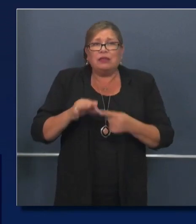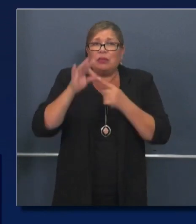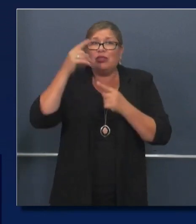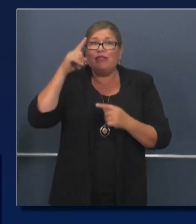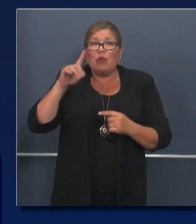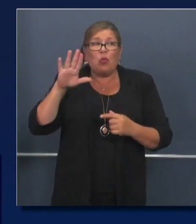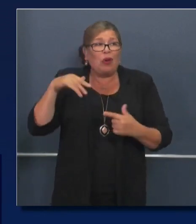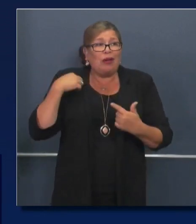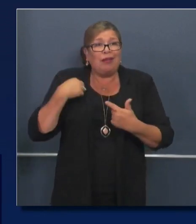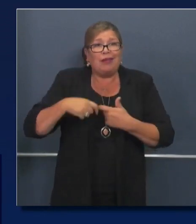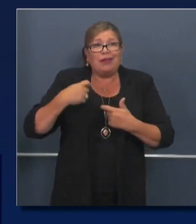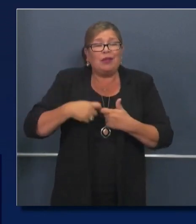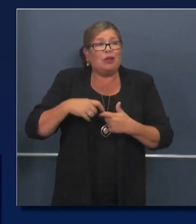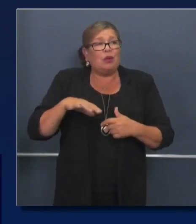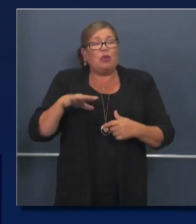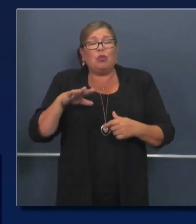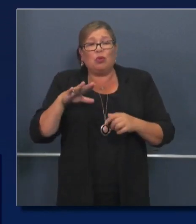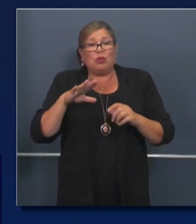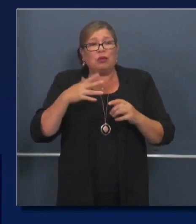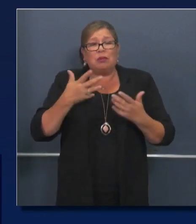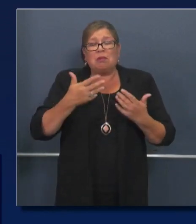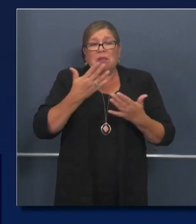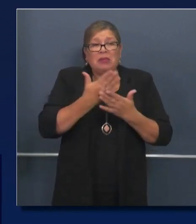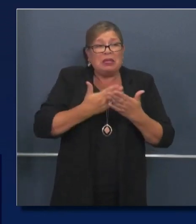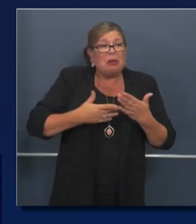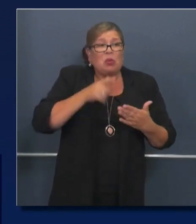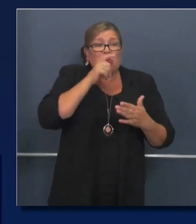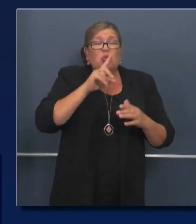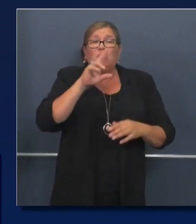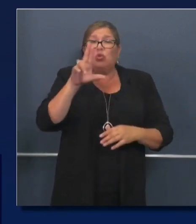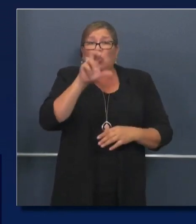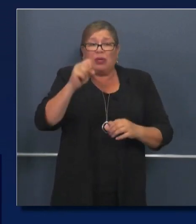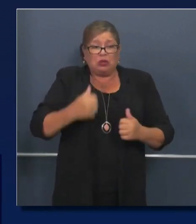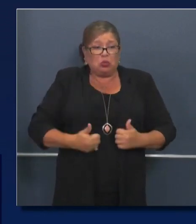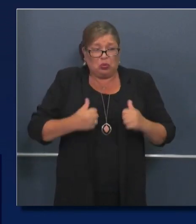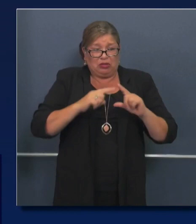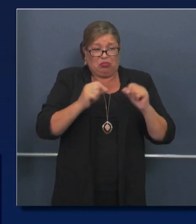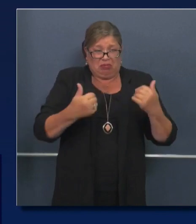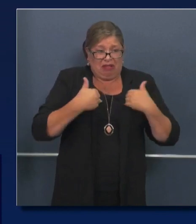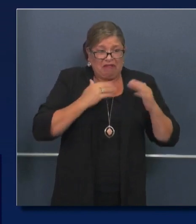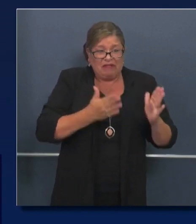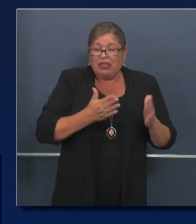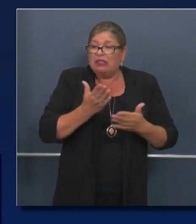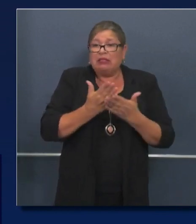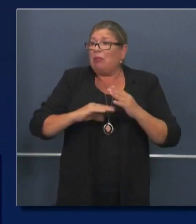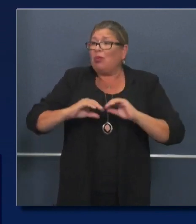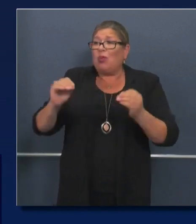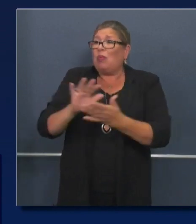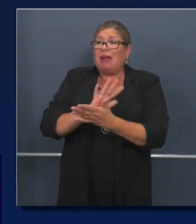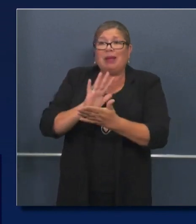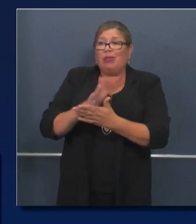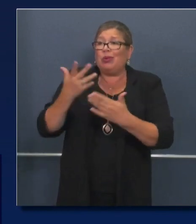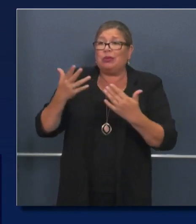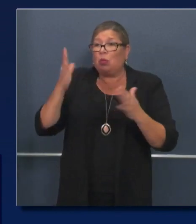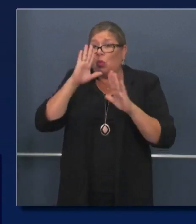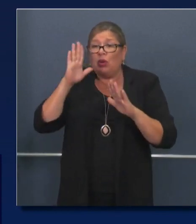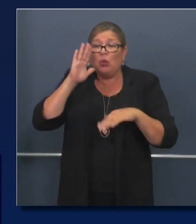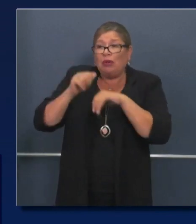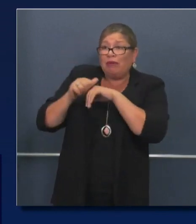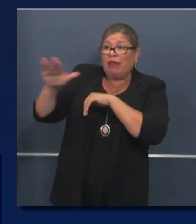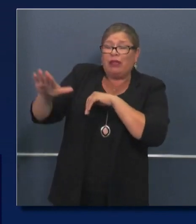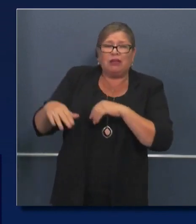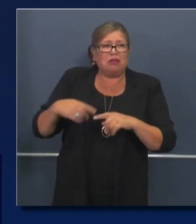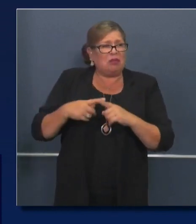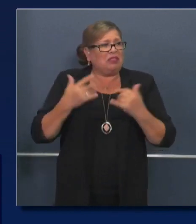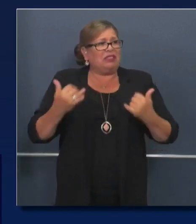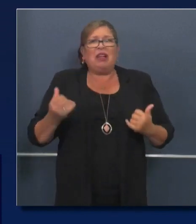and those in mixed status families that are very fearful around the rhetoric of deportation and the rhetoric, the xenophobic